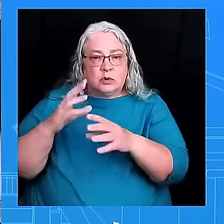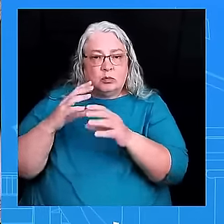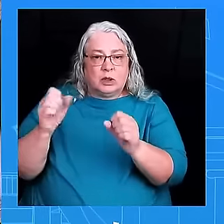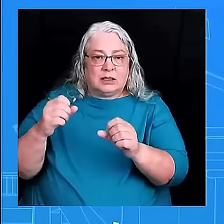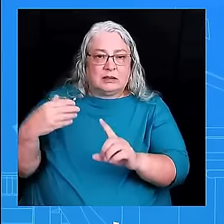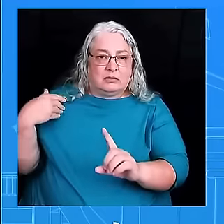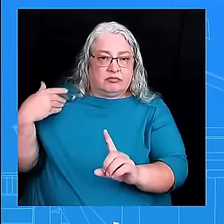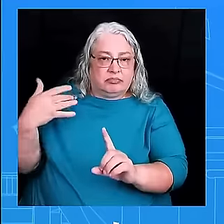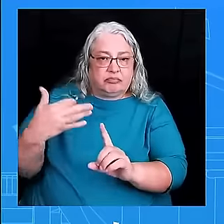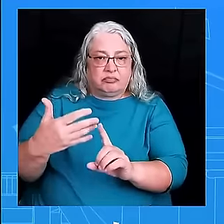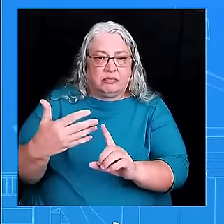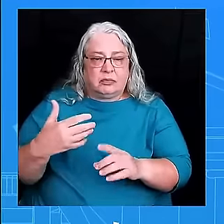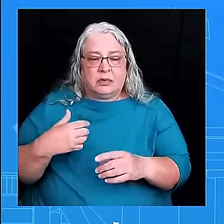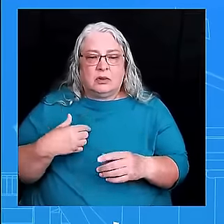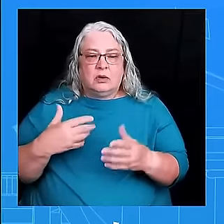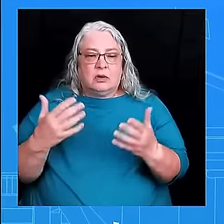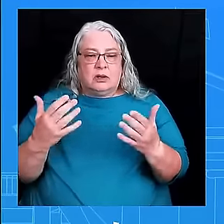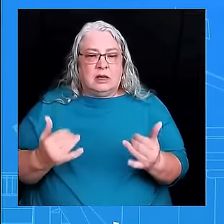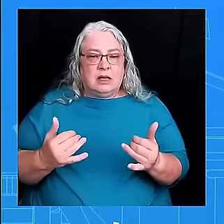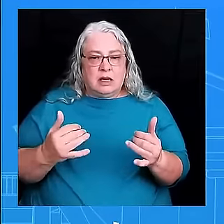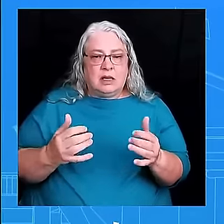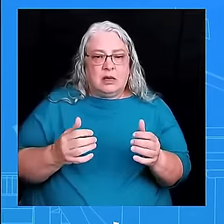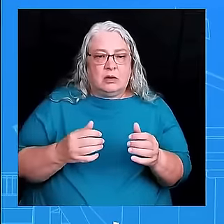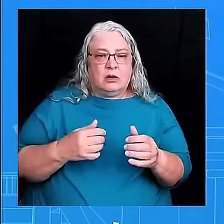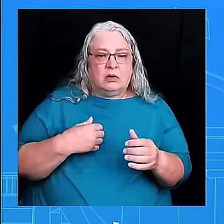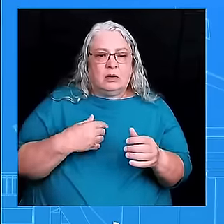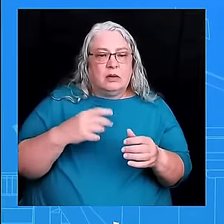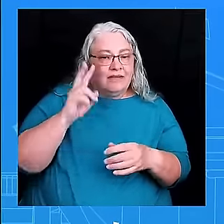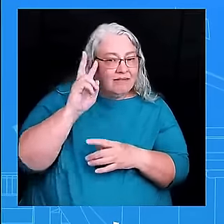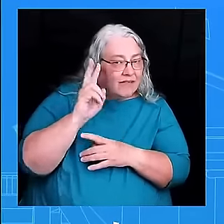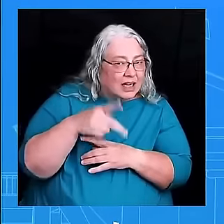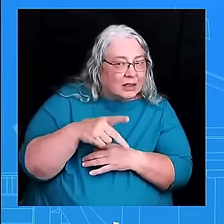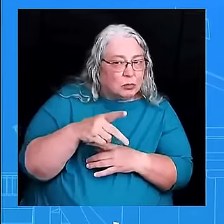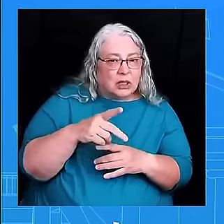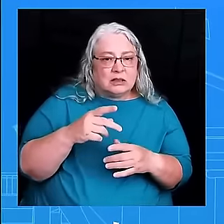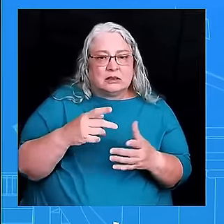I'm not denying that Jake said that. Obviously, I know.